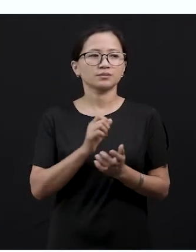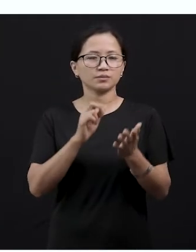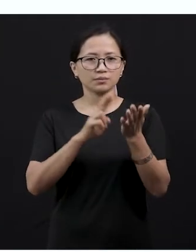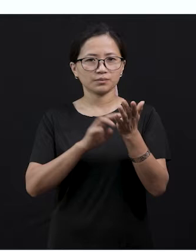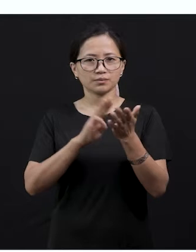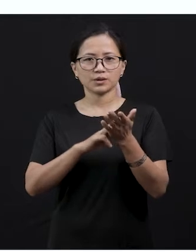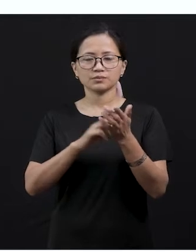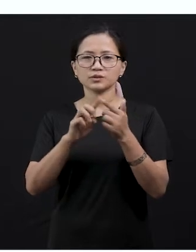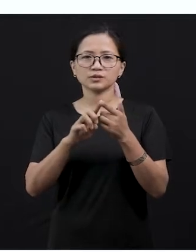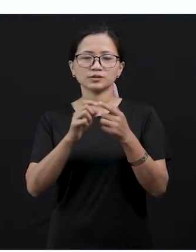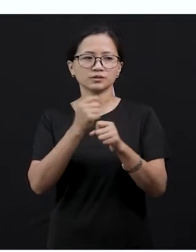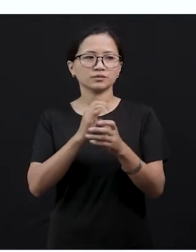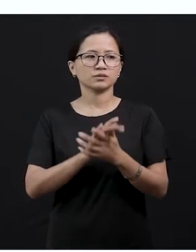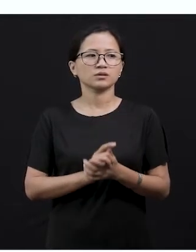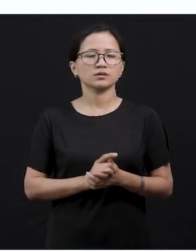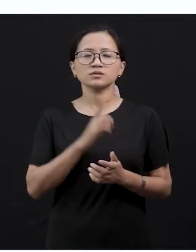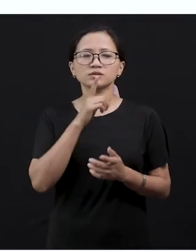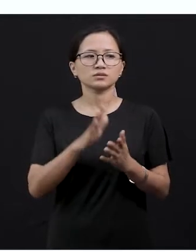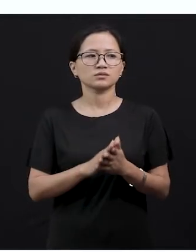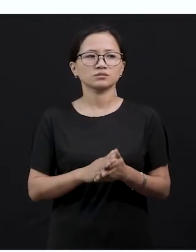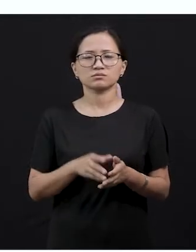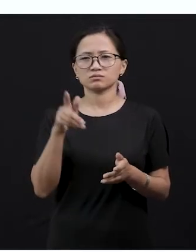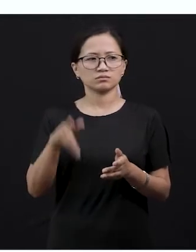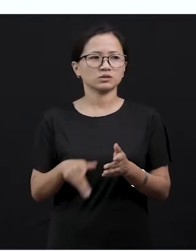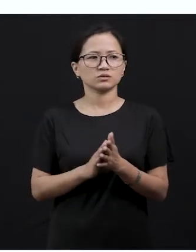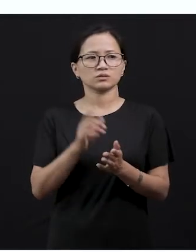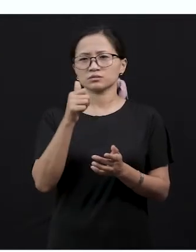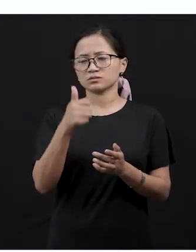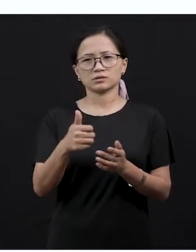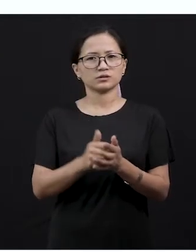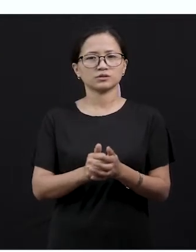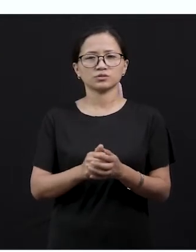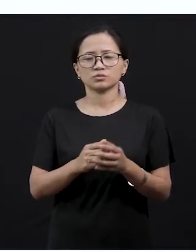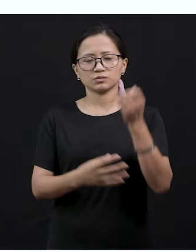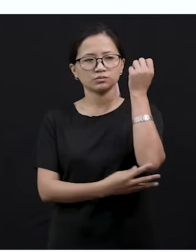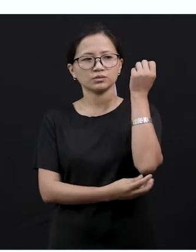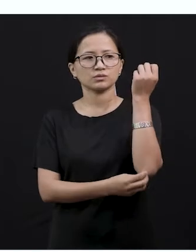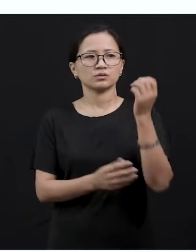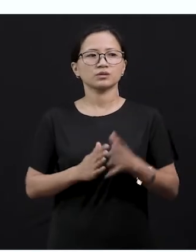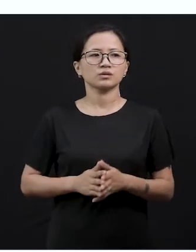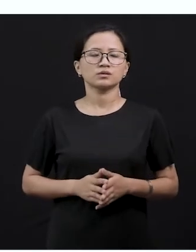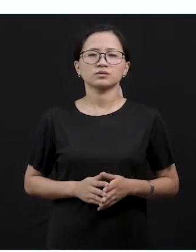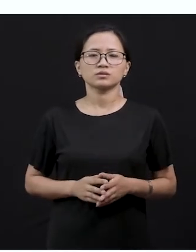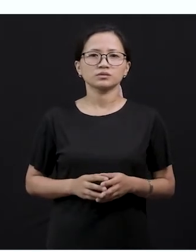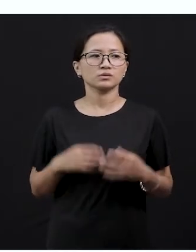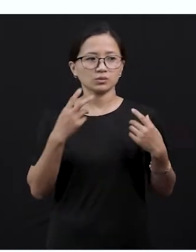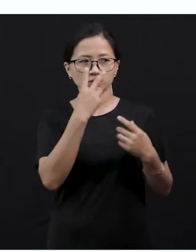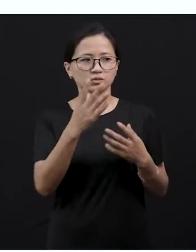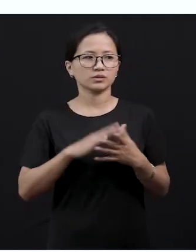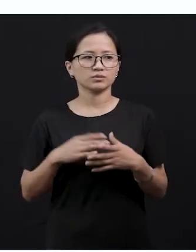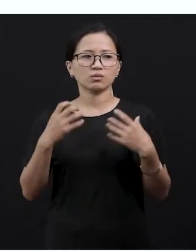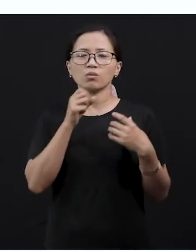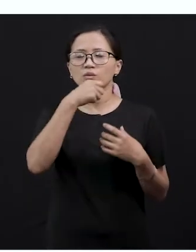said, "It is not nice to be poor looking at the old dress she is wearing." See, Meg is wearing an old dress, right? She